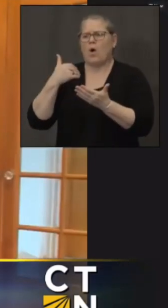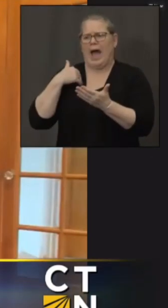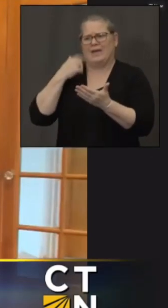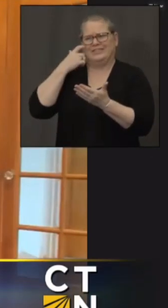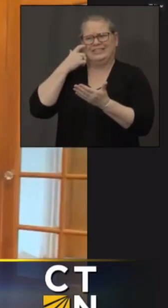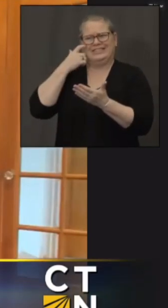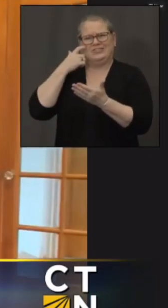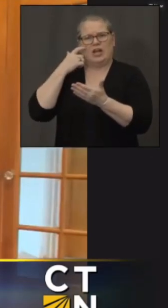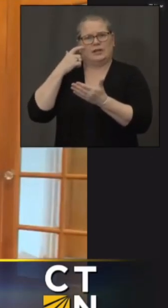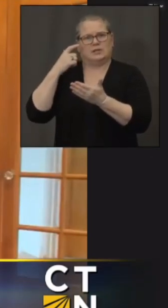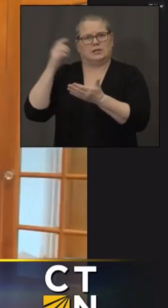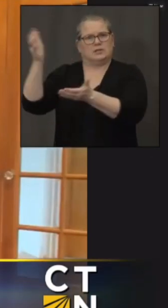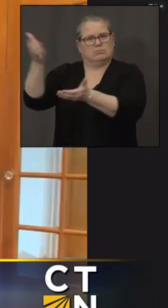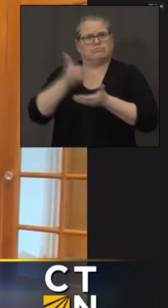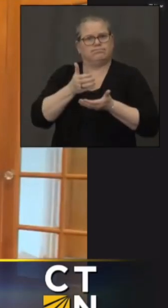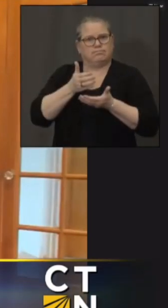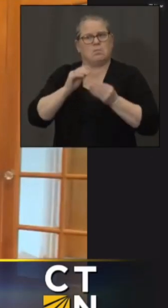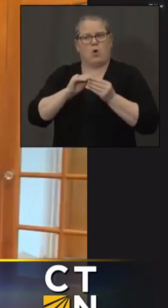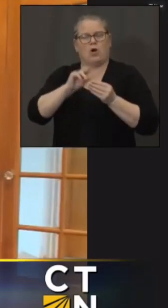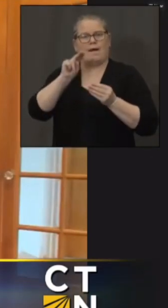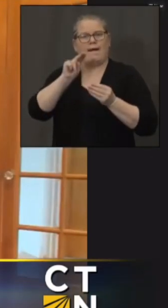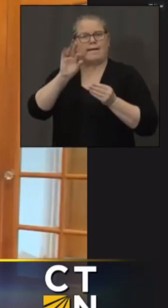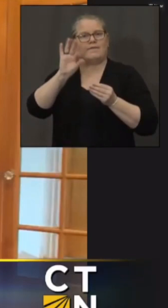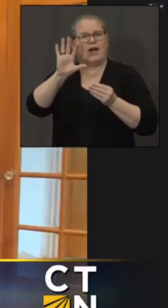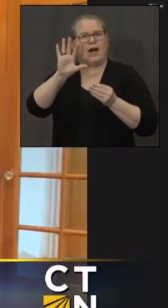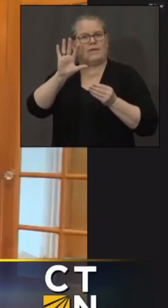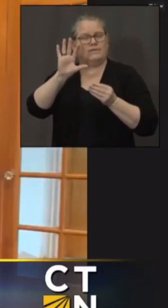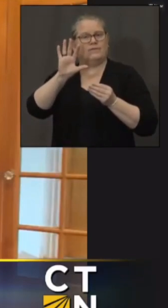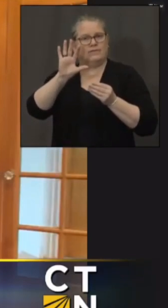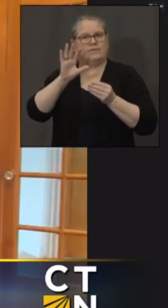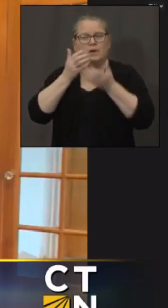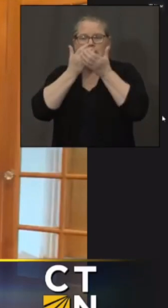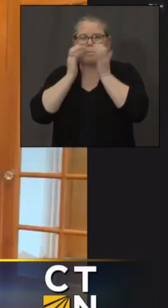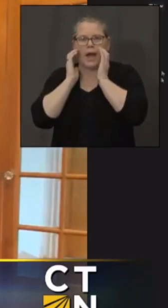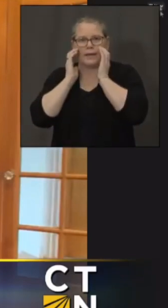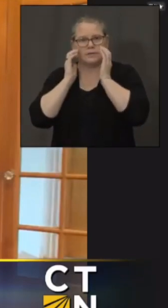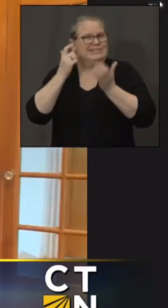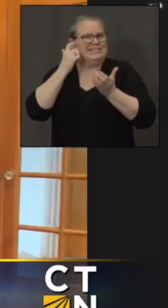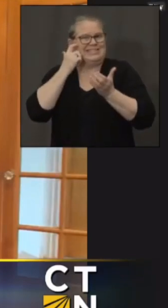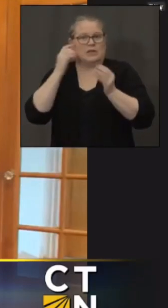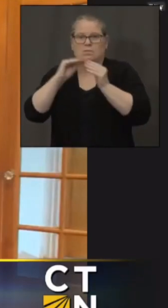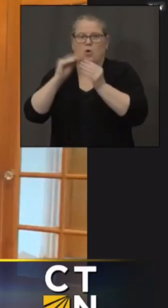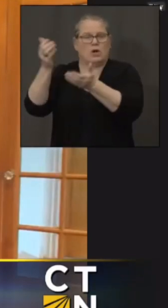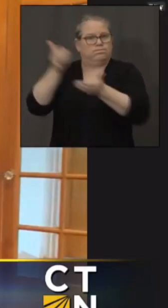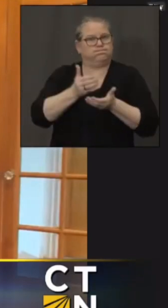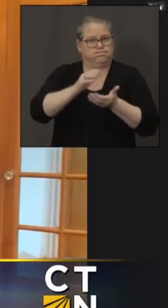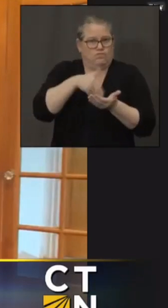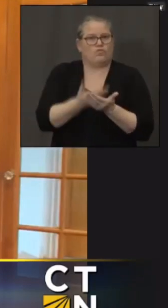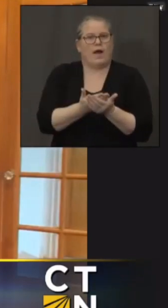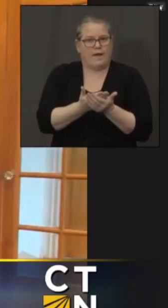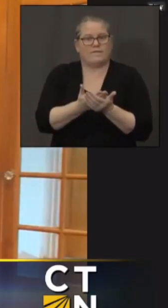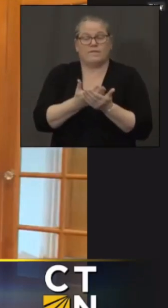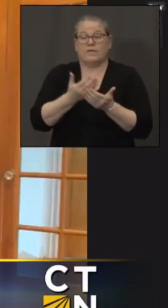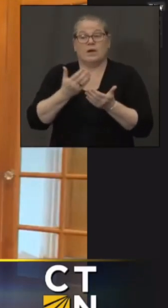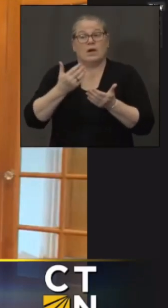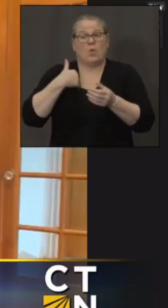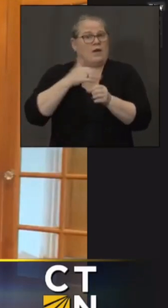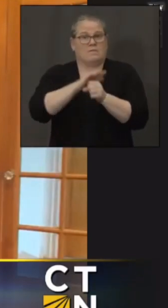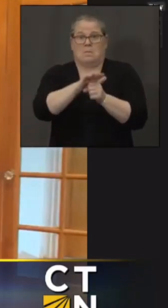stockpile is full. We've achieved exceeded our 90-day goals on all the key commodities. We are aware that,